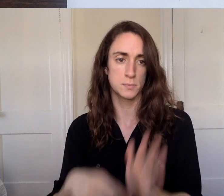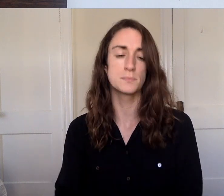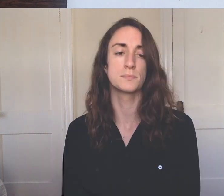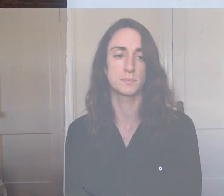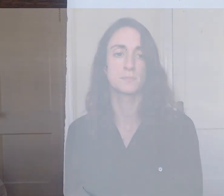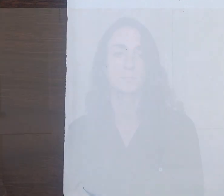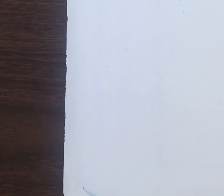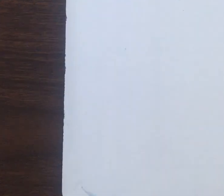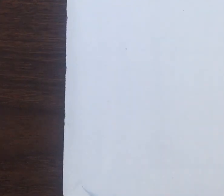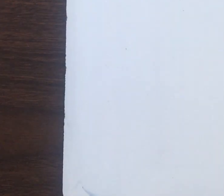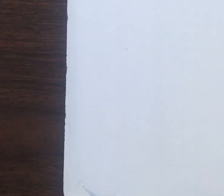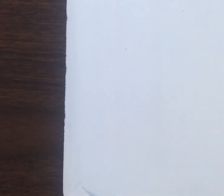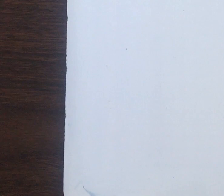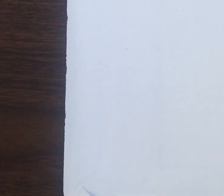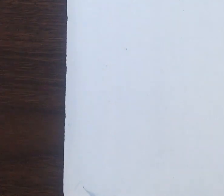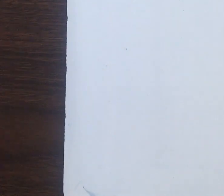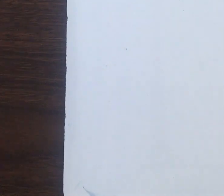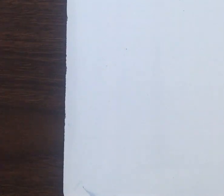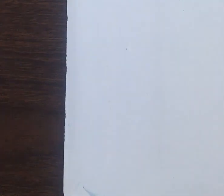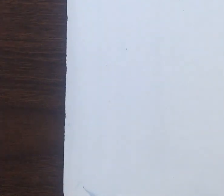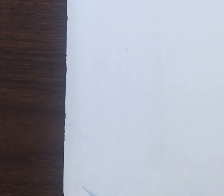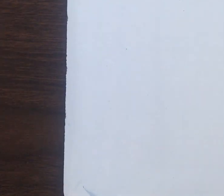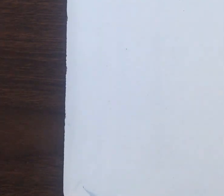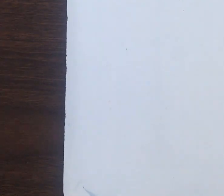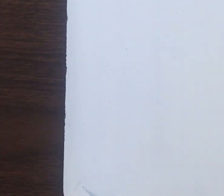Let's take a look at another example.